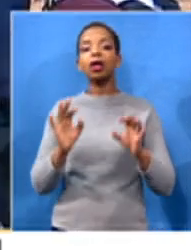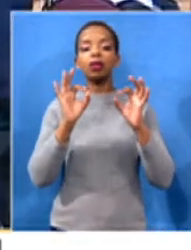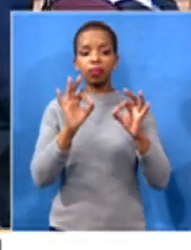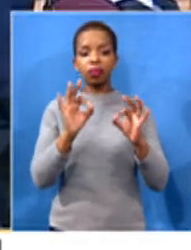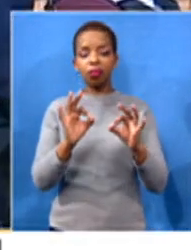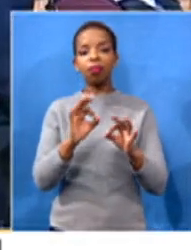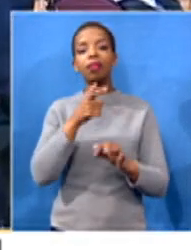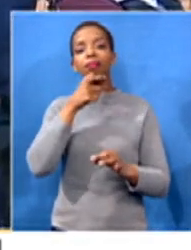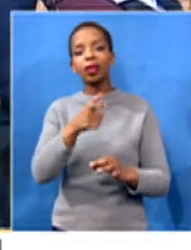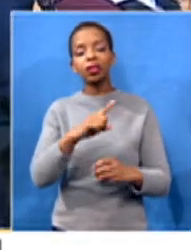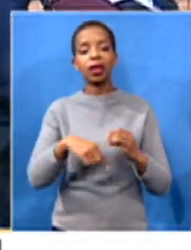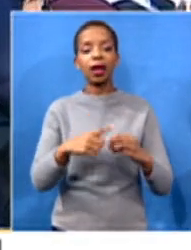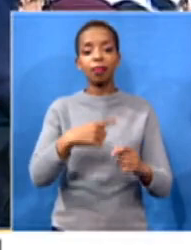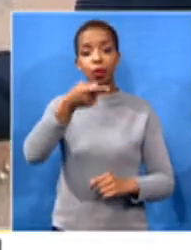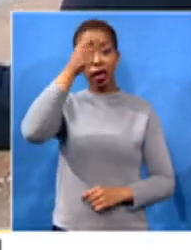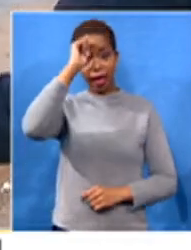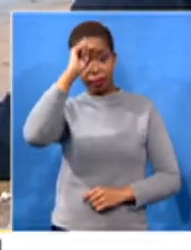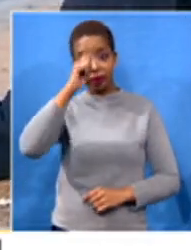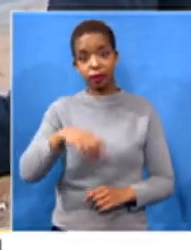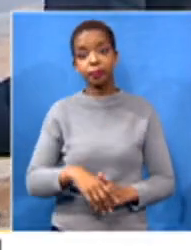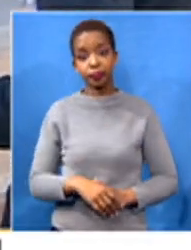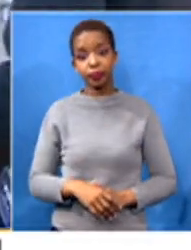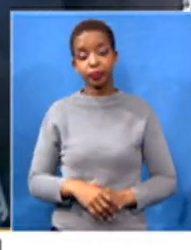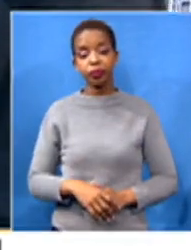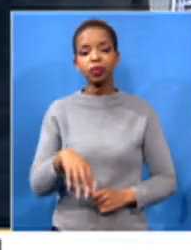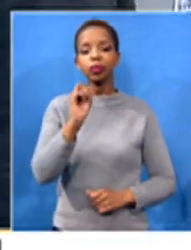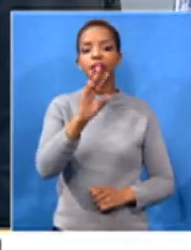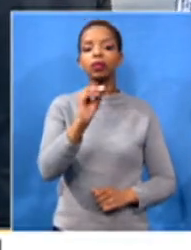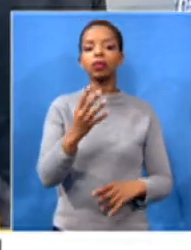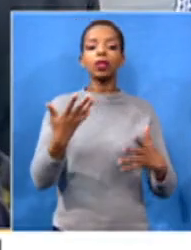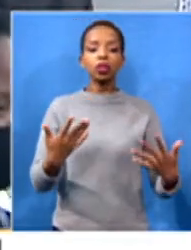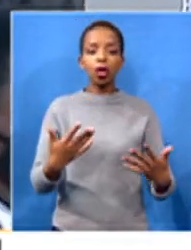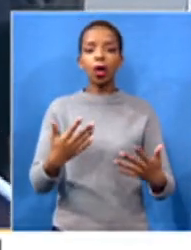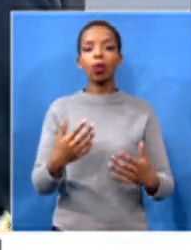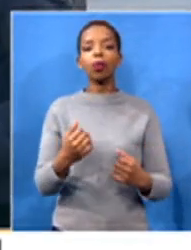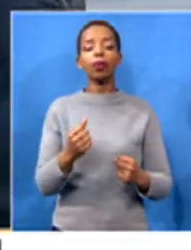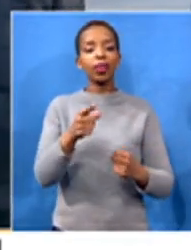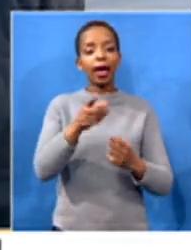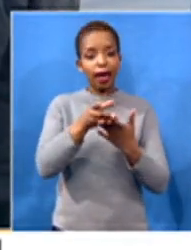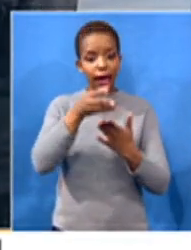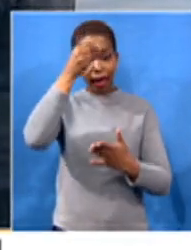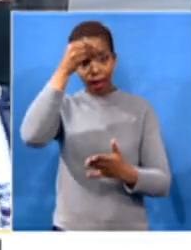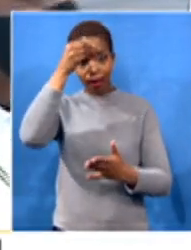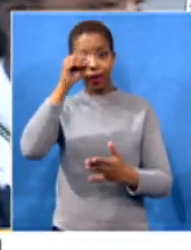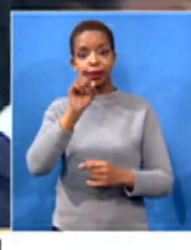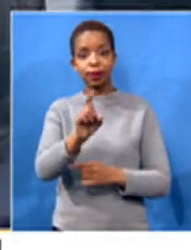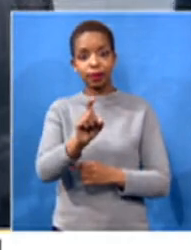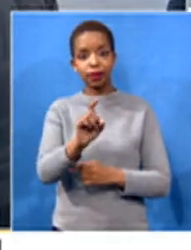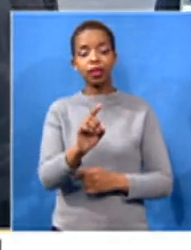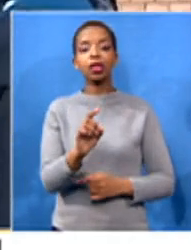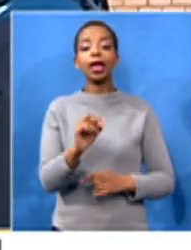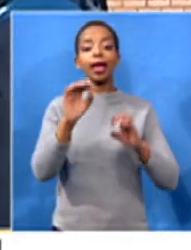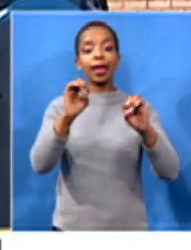Yeah. And so, one of the learnings is that, education is a